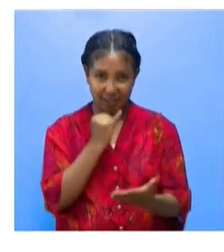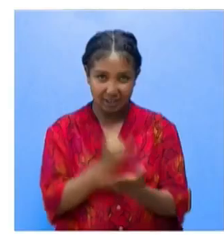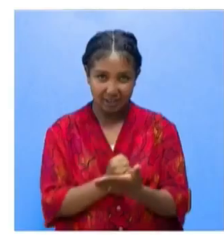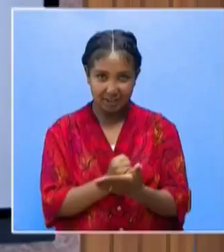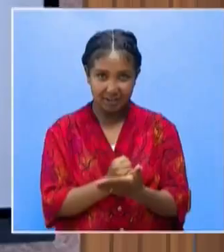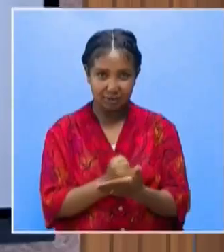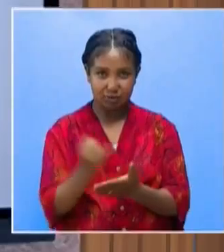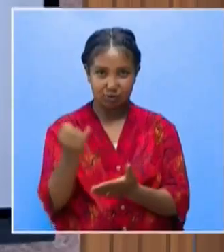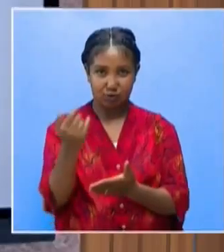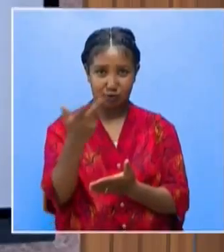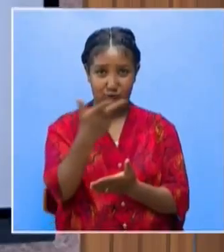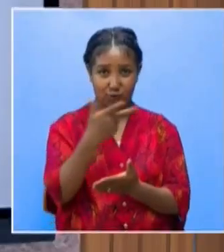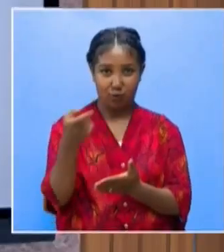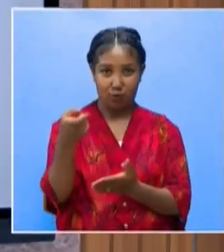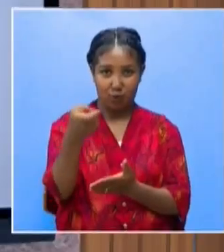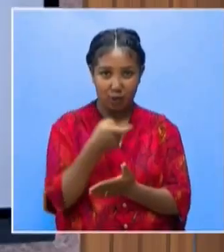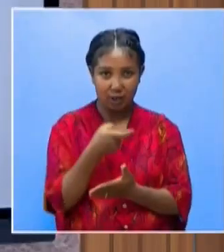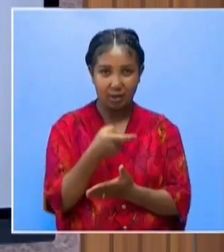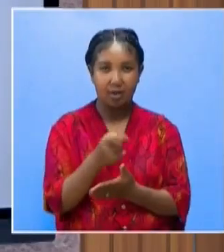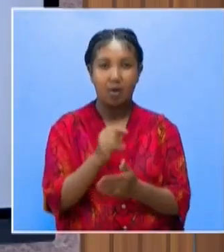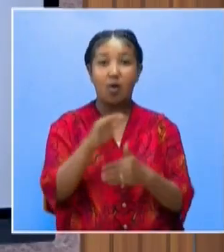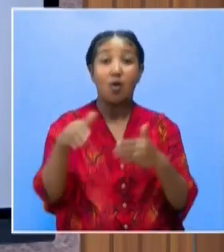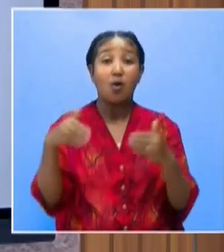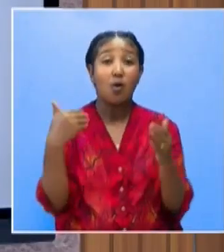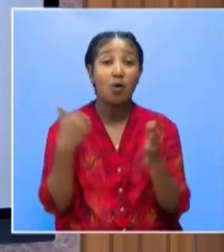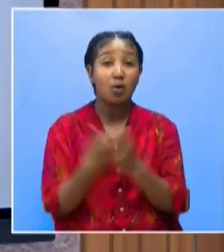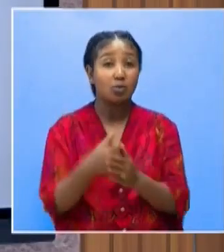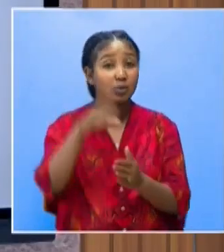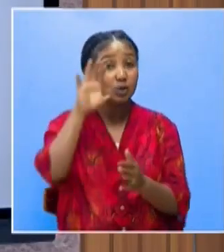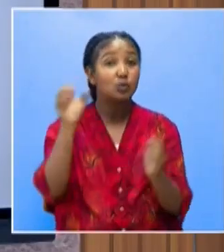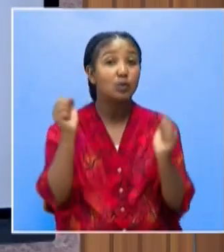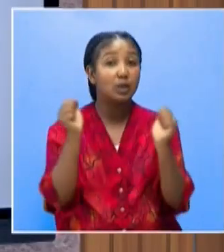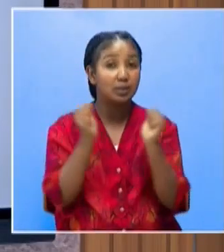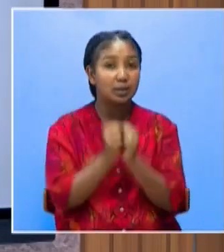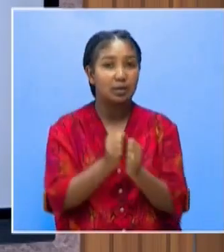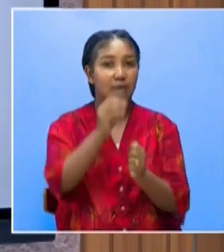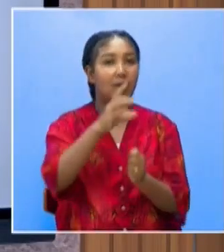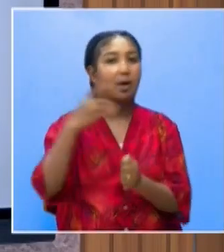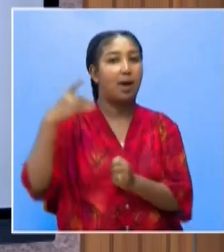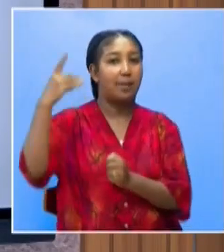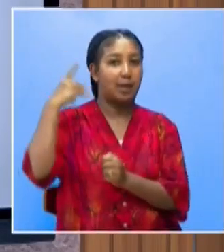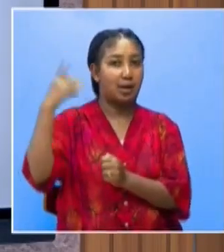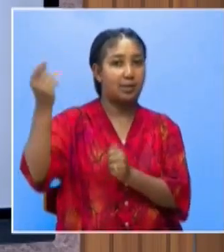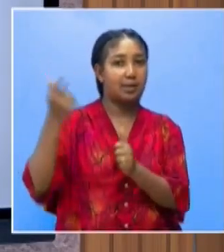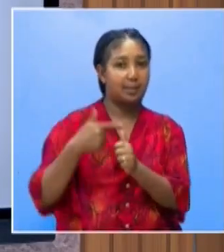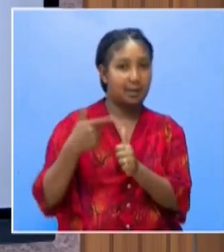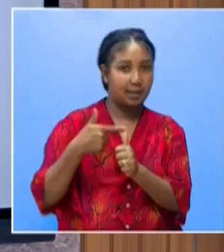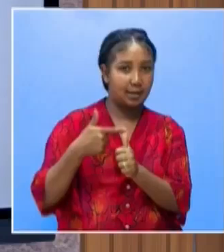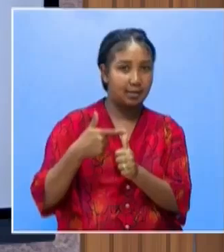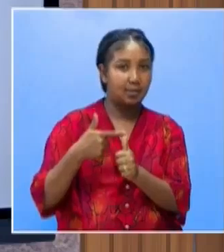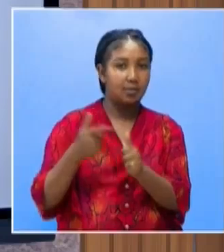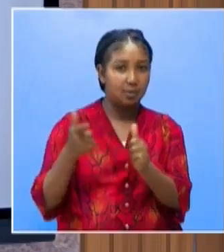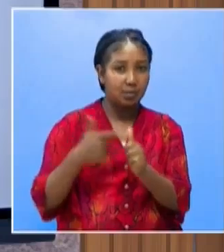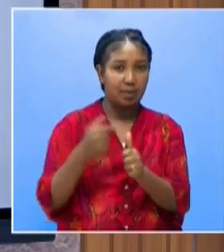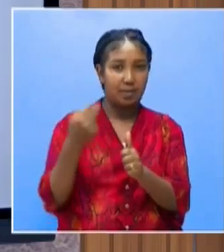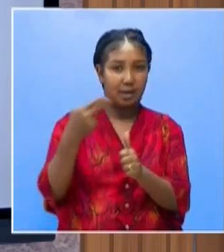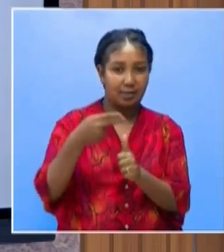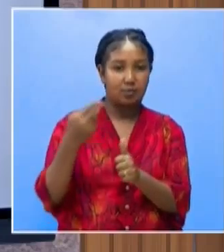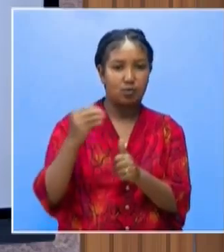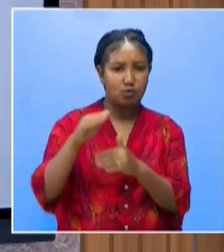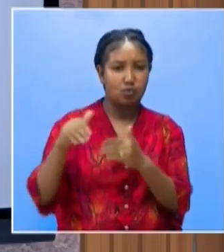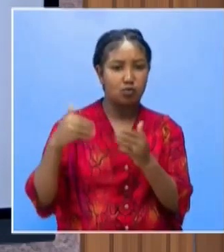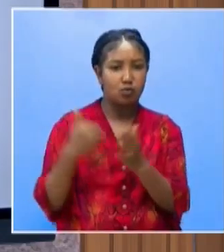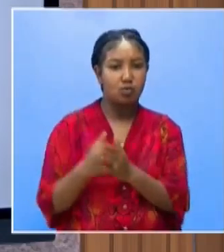it. All of them should be in capital letter as a beginning, okay? You have to start from capital